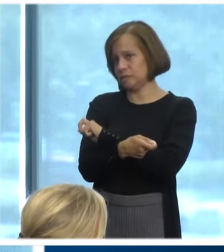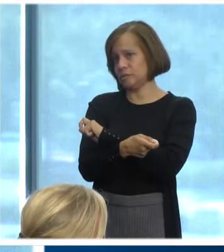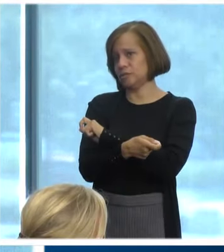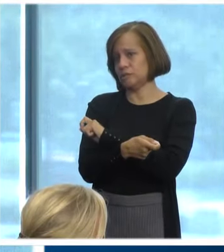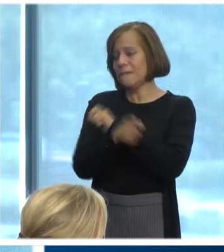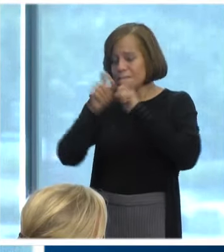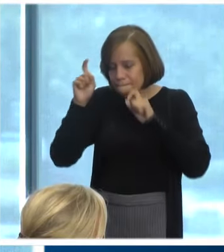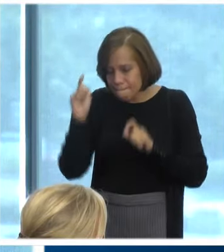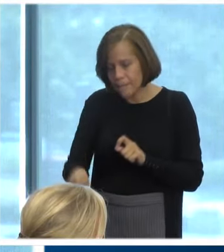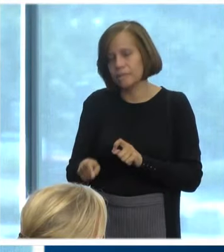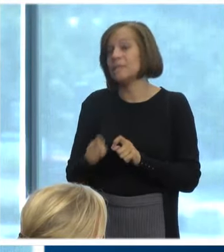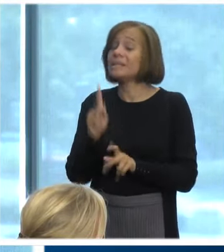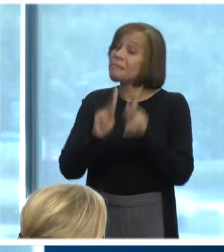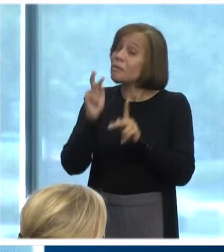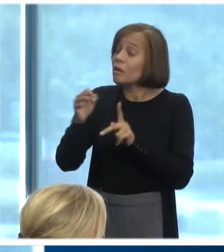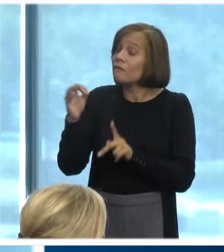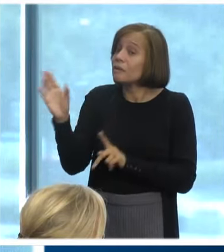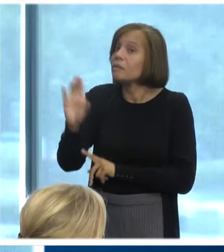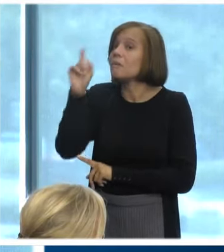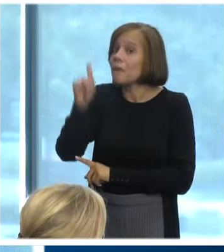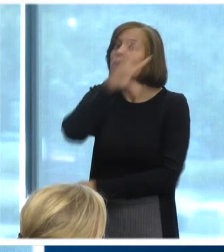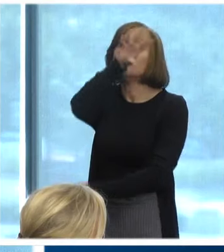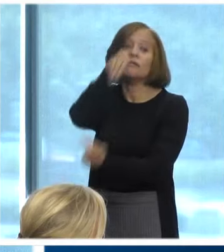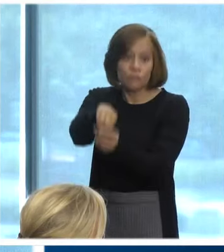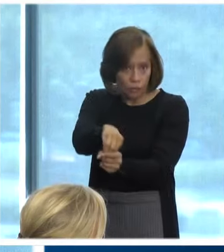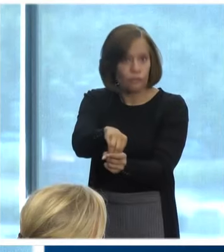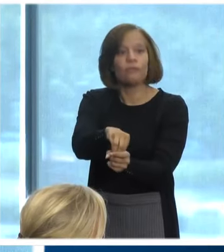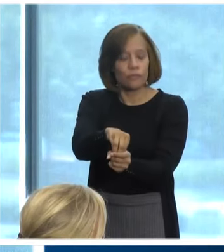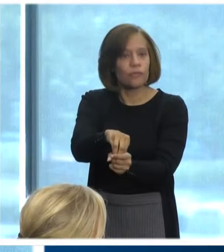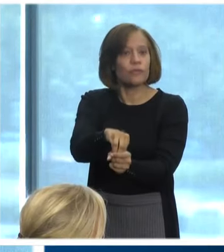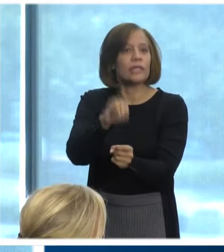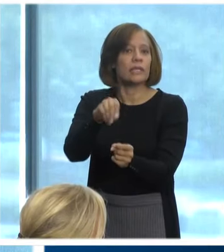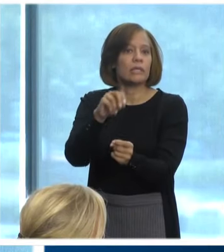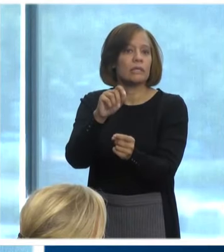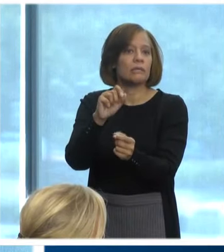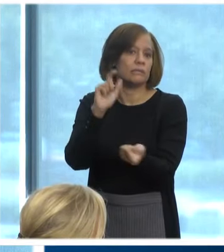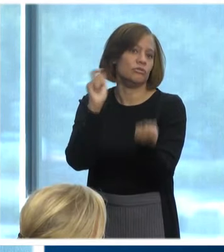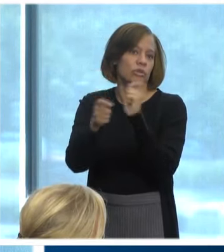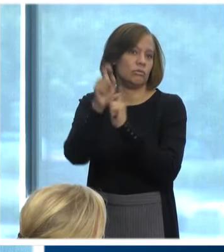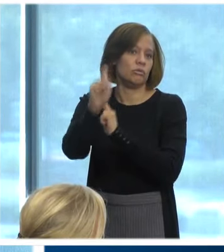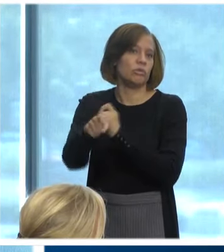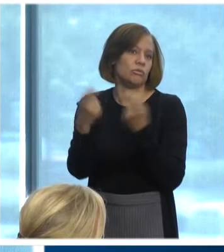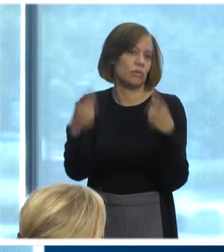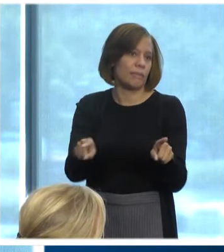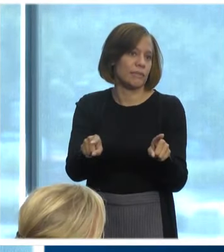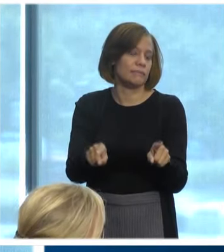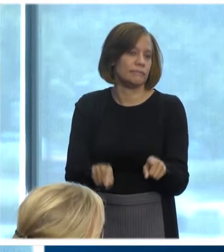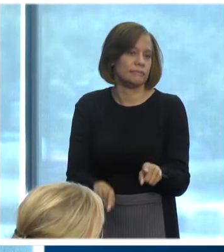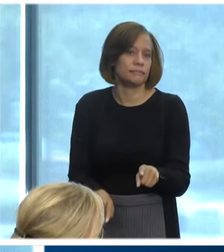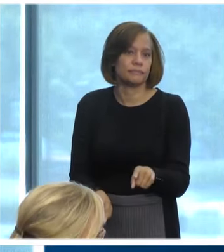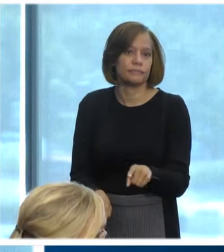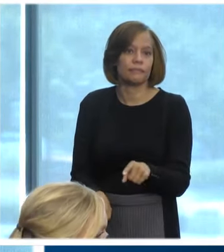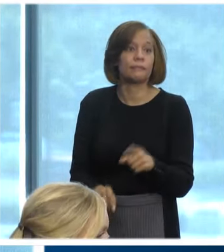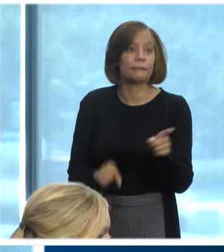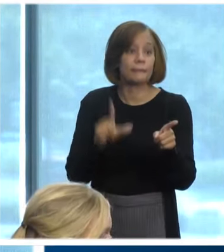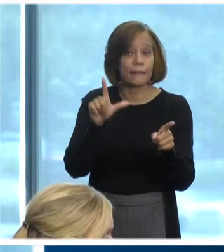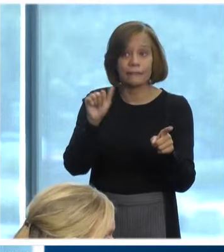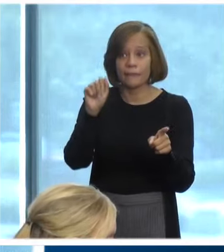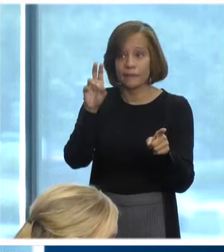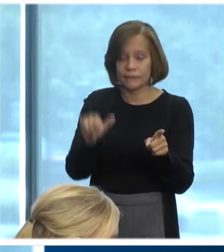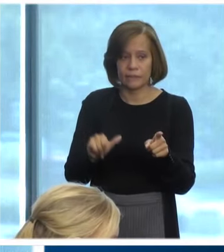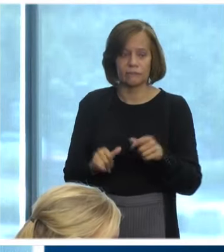need the people of Columbus to be directly involved in the reform and change we need to make. Yes, Lacey? Mayor,